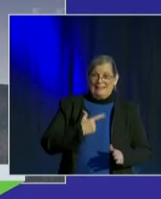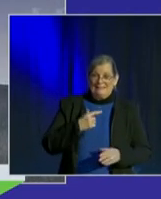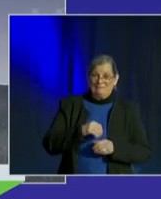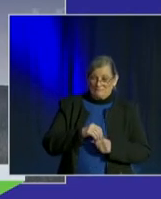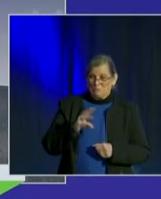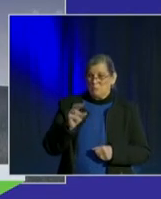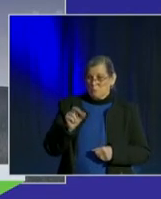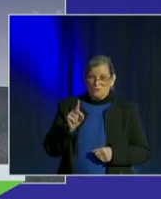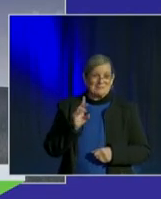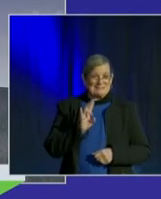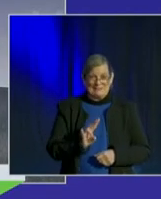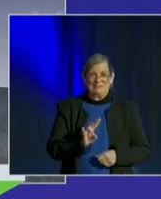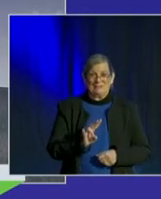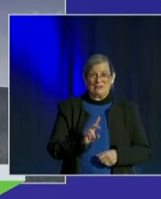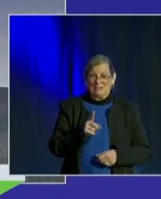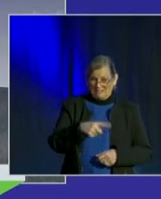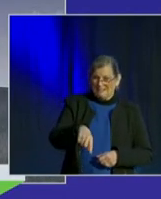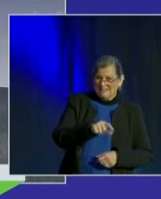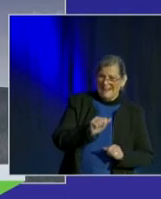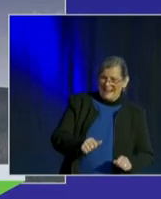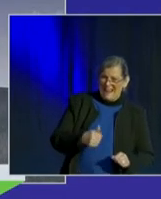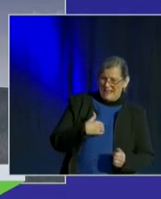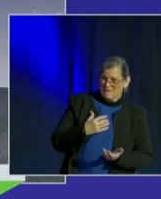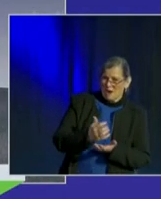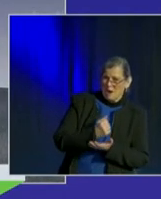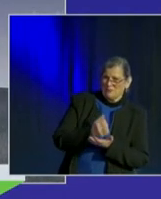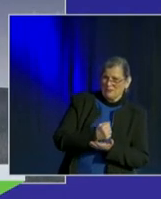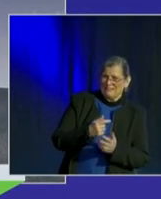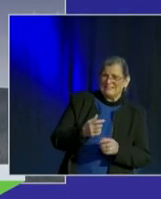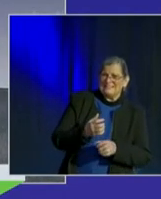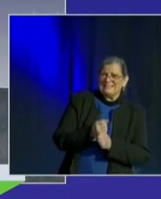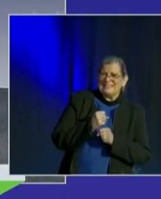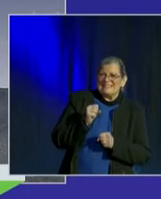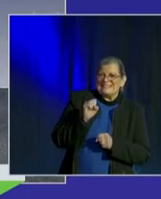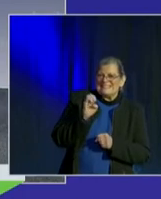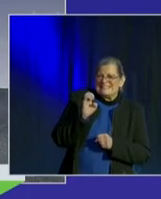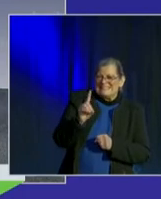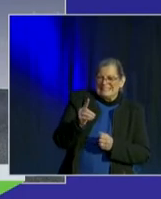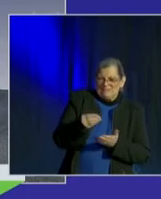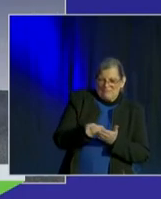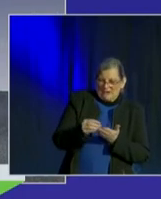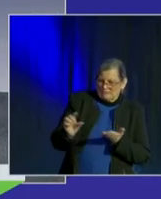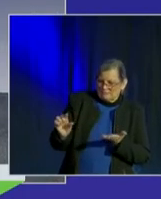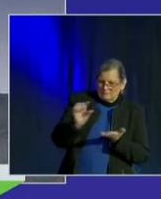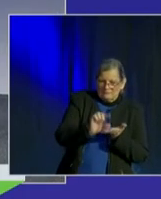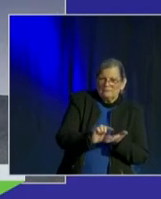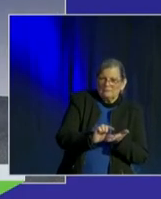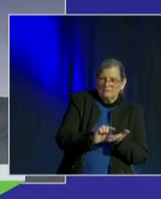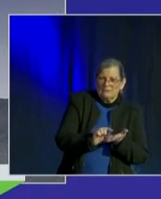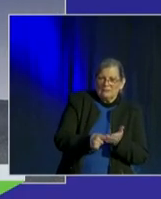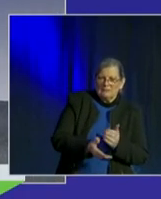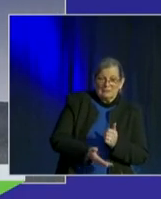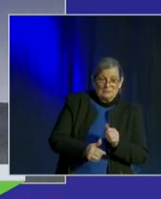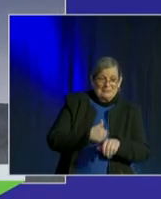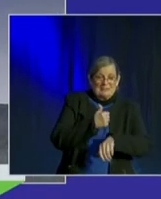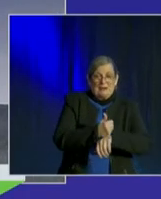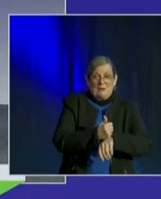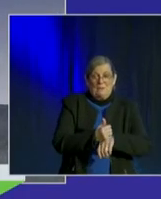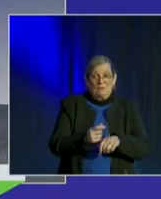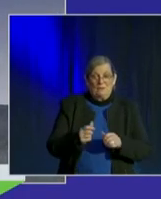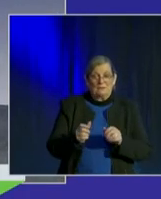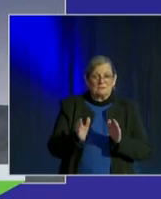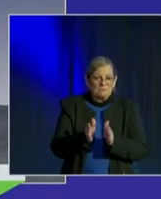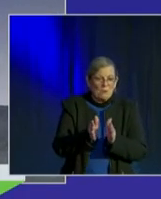have more opportunities to get seed funding for investing in the community. So I would appreciate